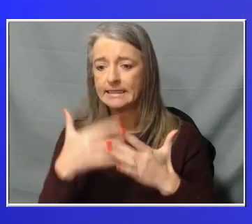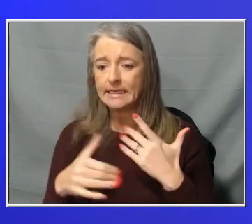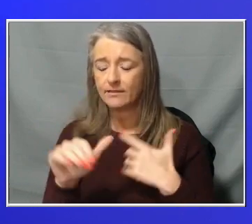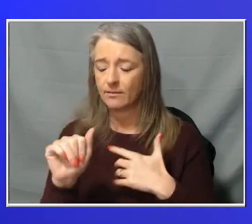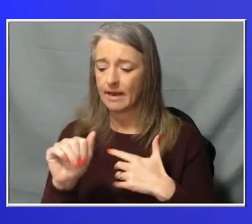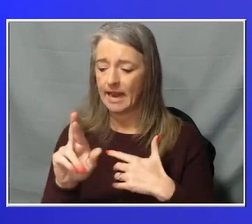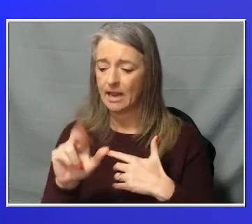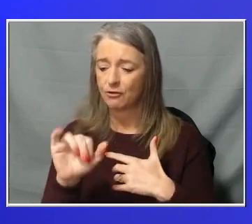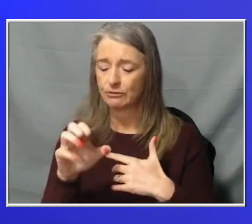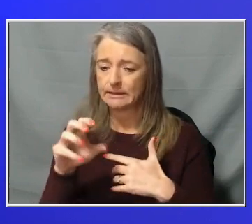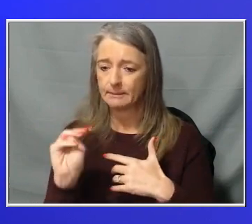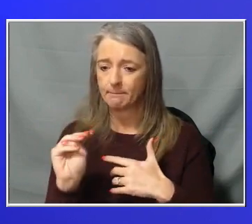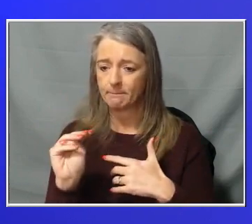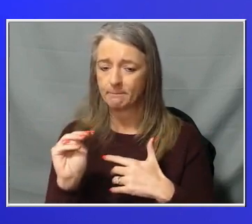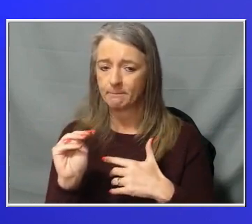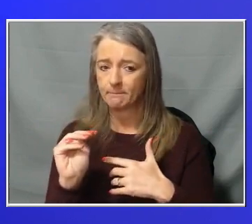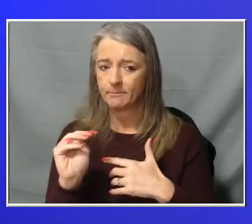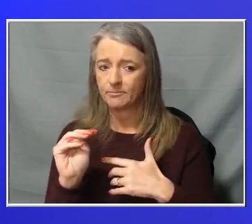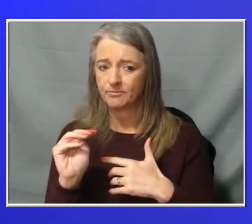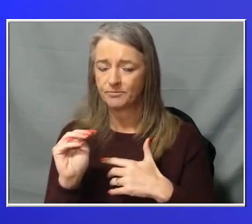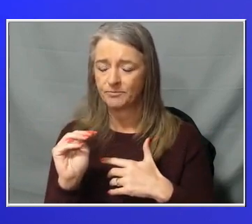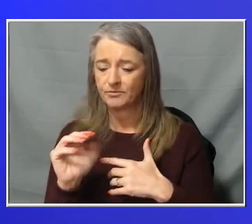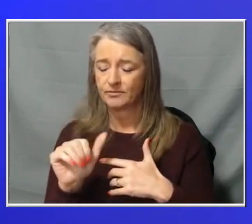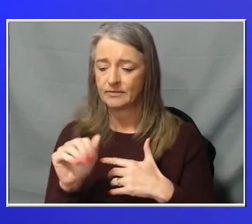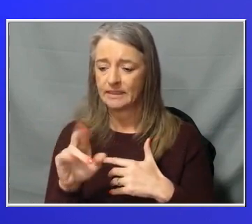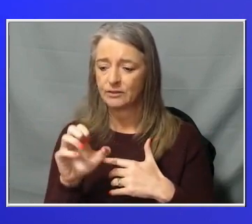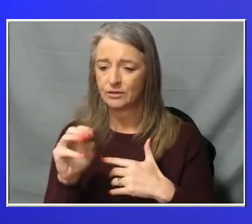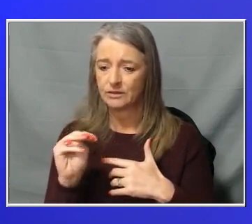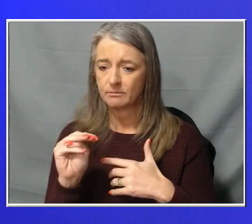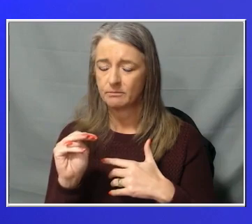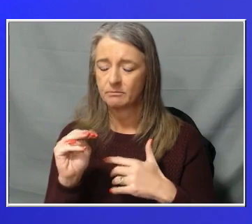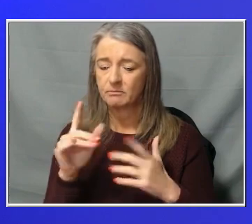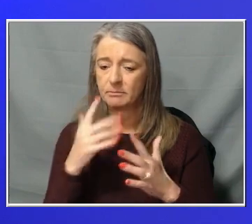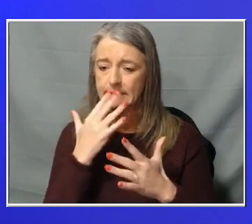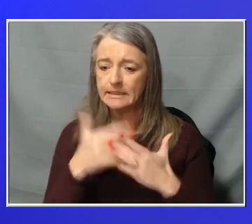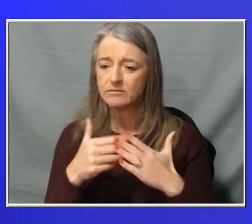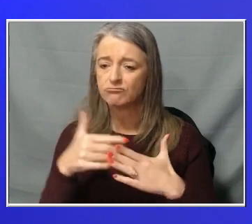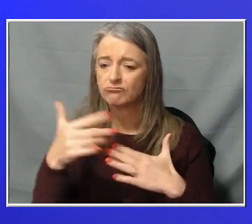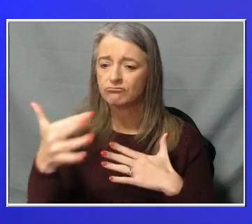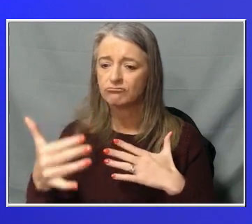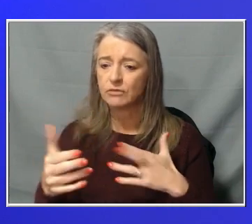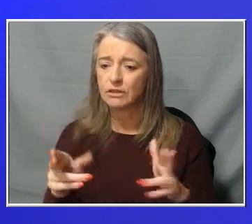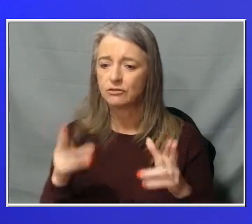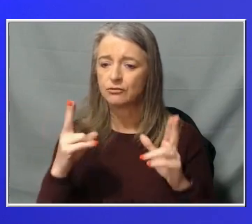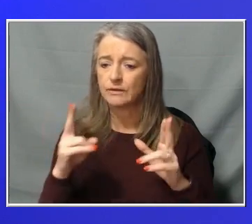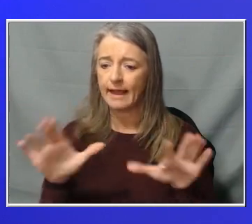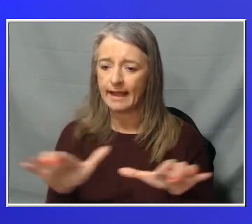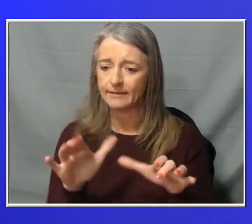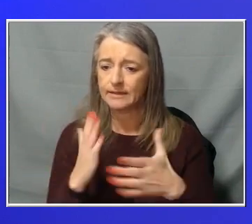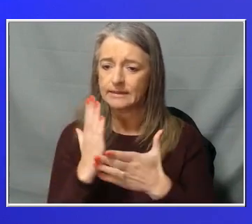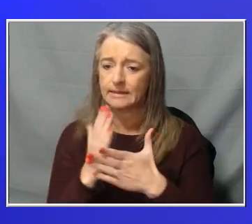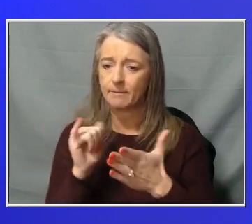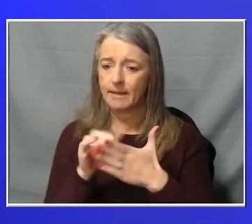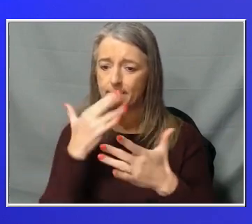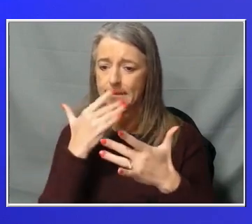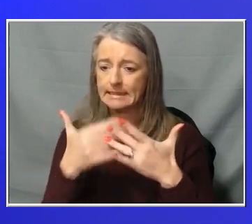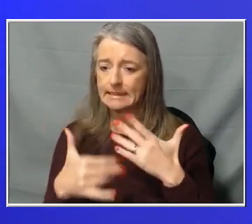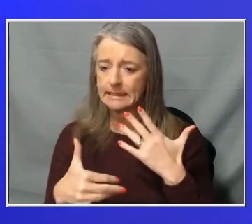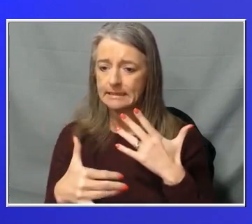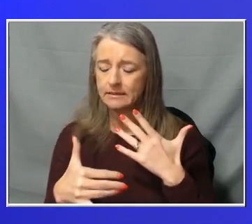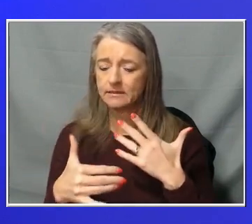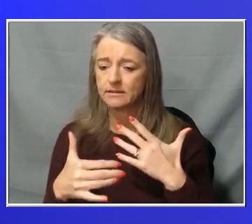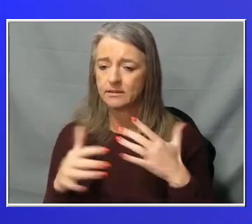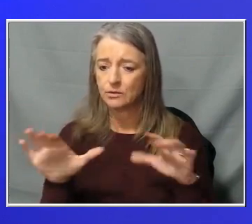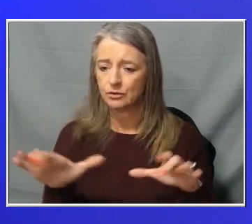raising the stakes. But aneurysms bleed in spurts, so it's not as though you need to rush in there to actively stop the bleeding. You want to